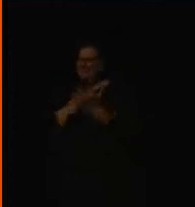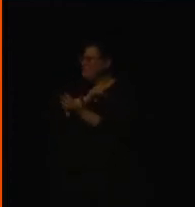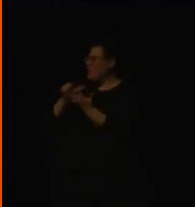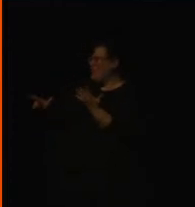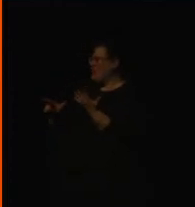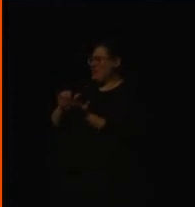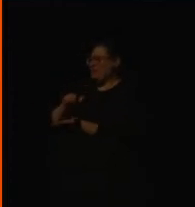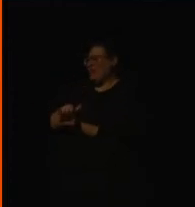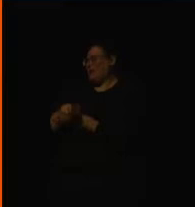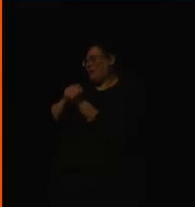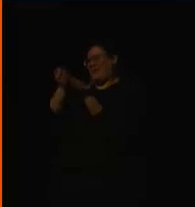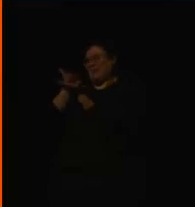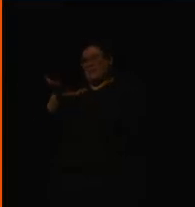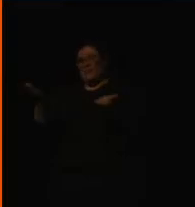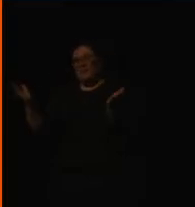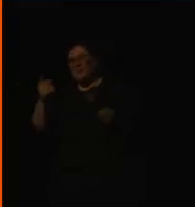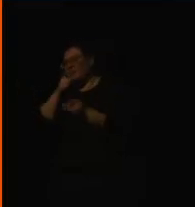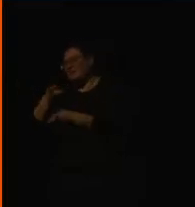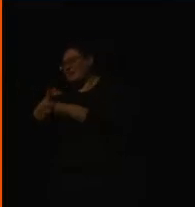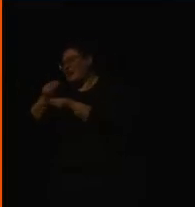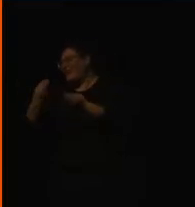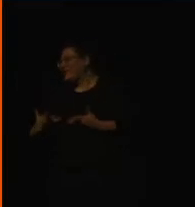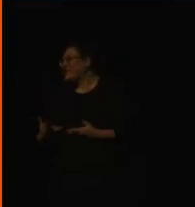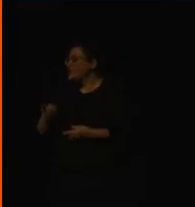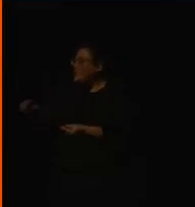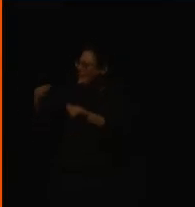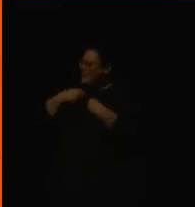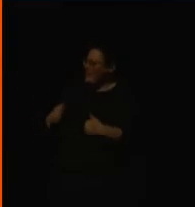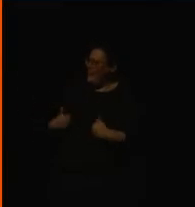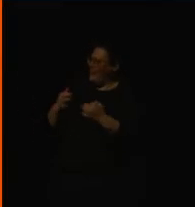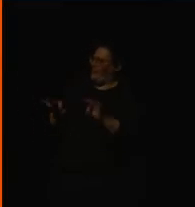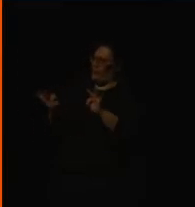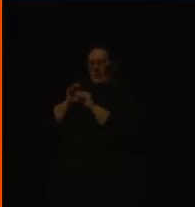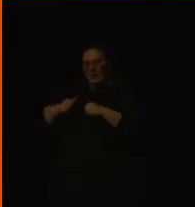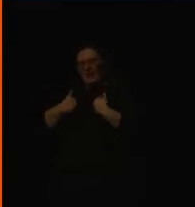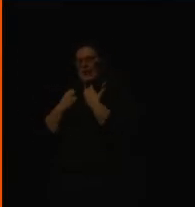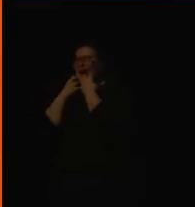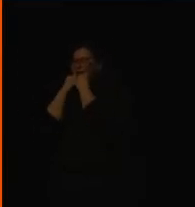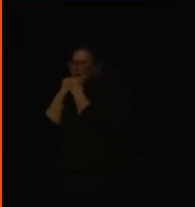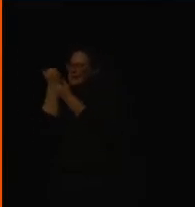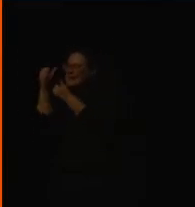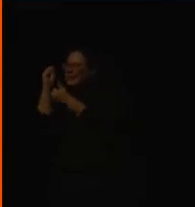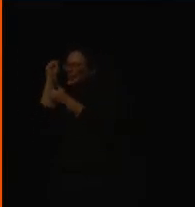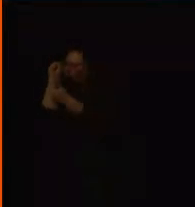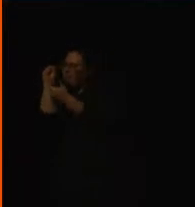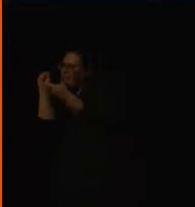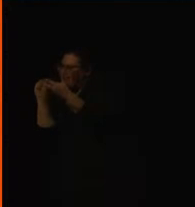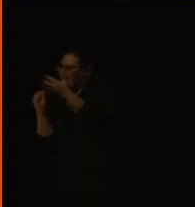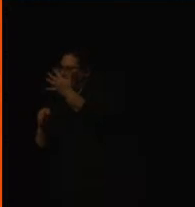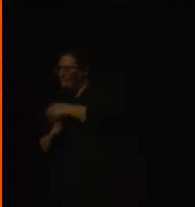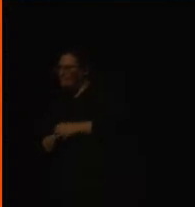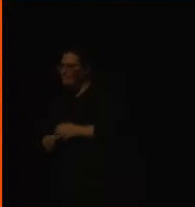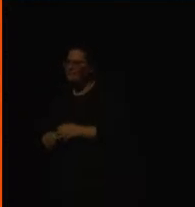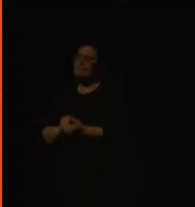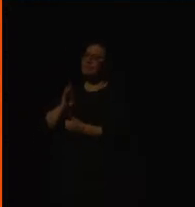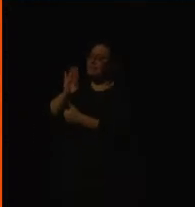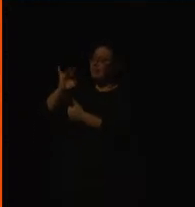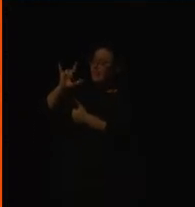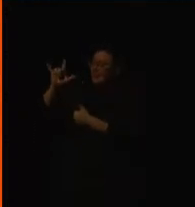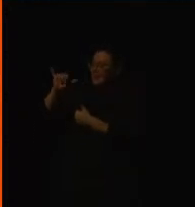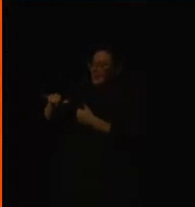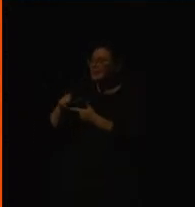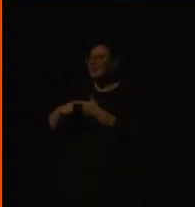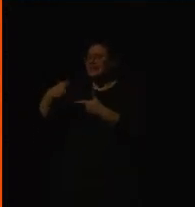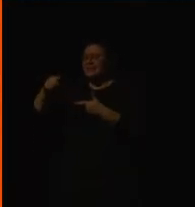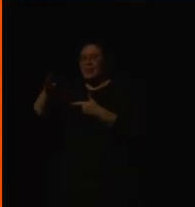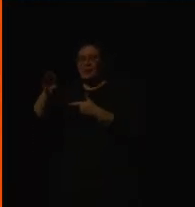you. You have given me a life worth living, and I cherish each of you deeply. Billy,